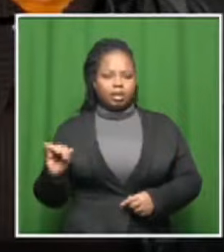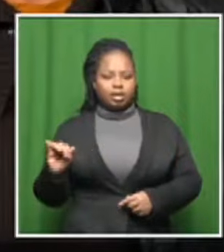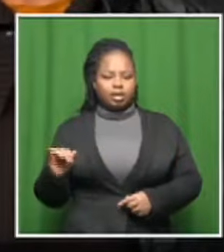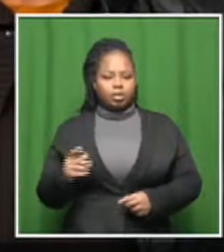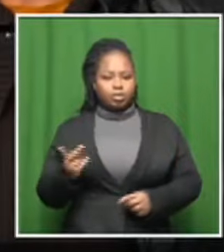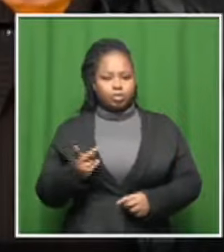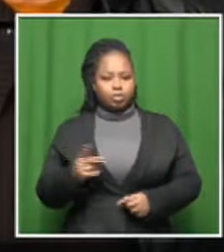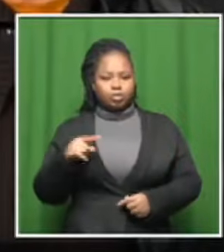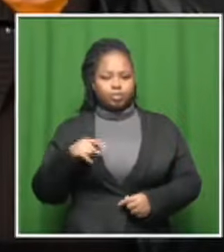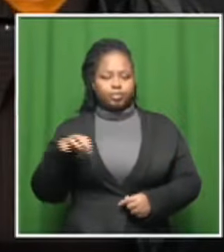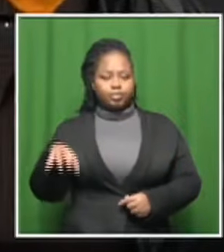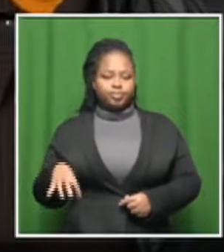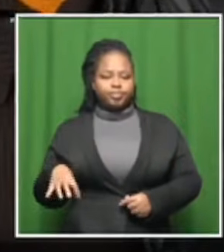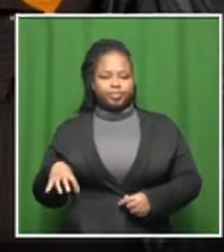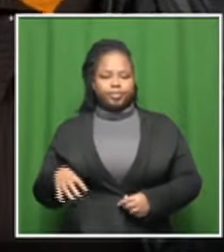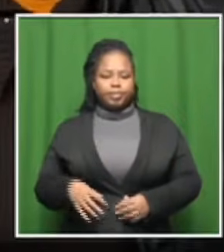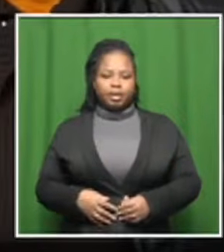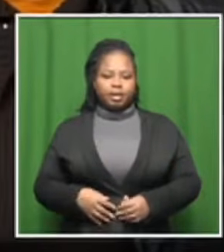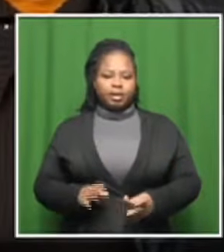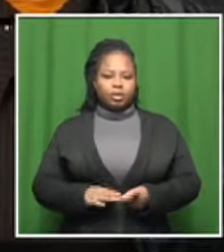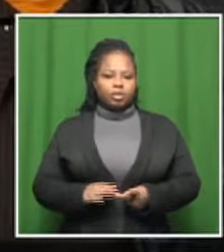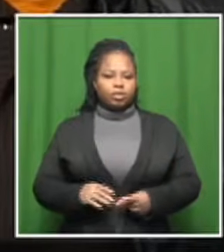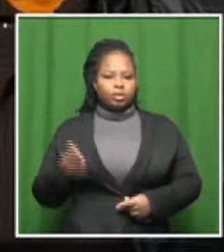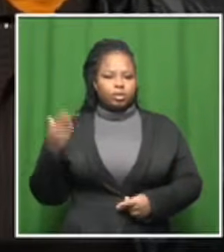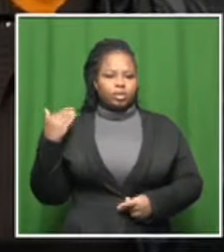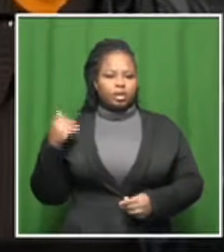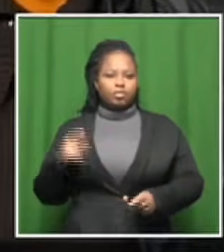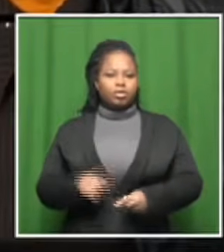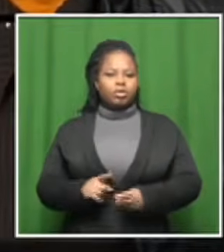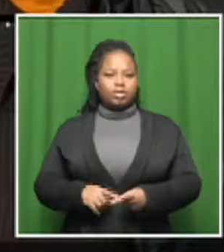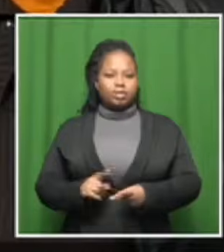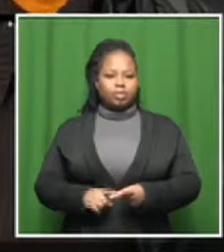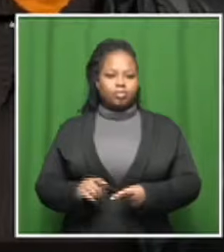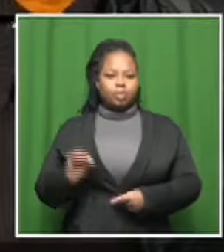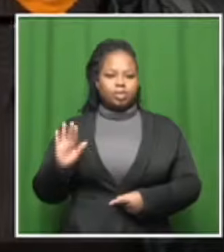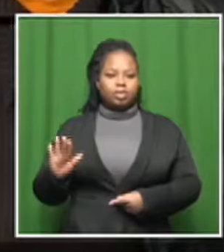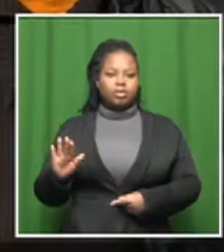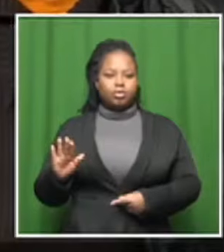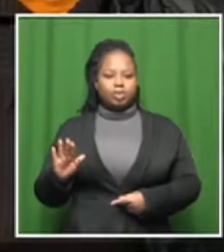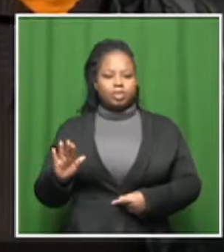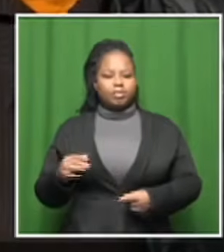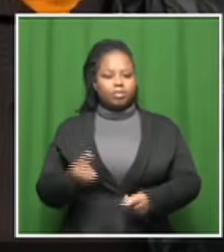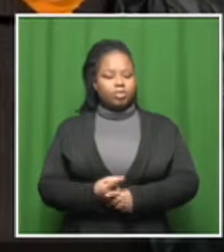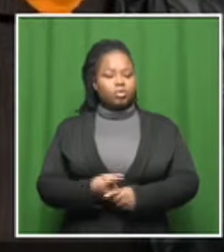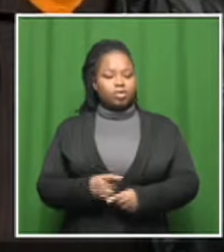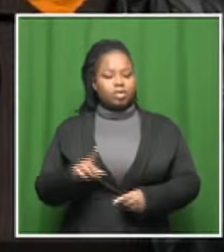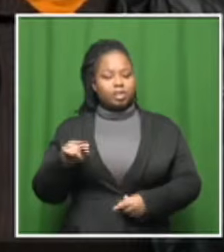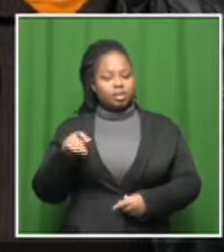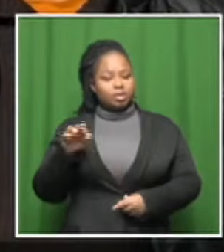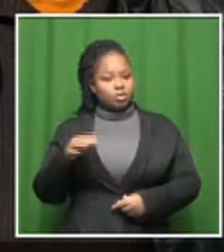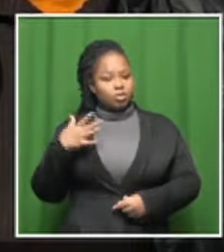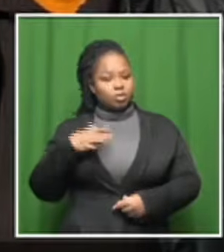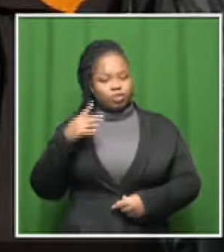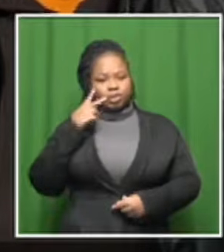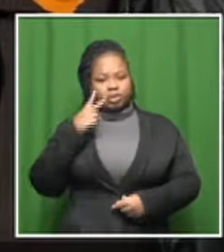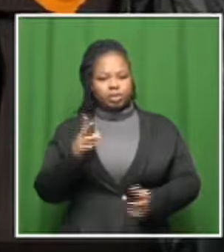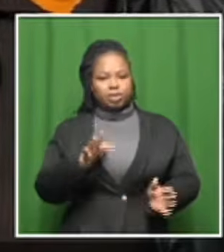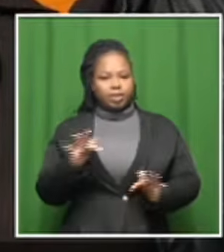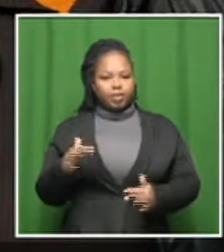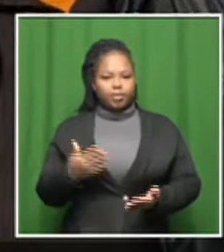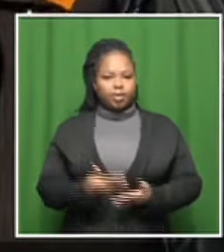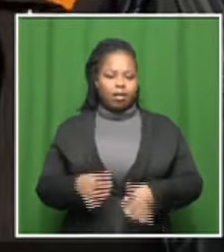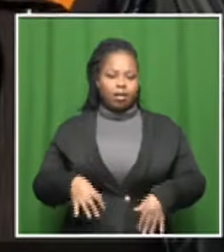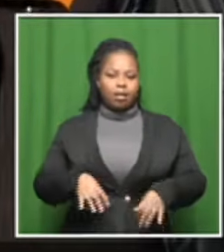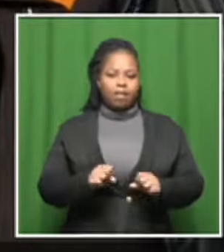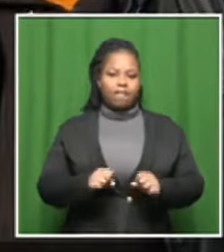hub that was established in collaboration with the DCDT, and one of our objectives is to see how we can take hold of AI